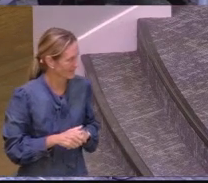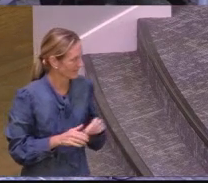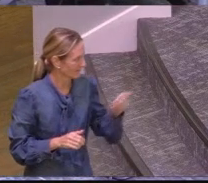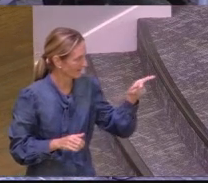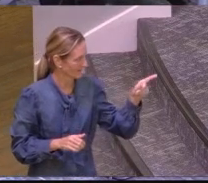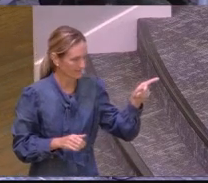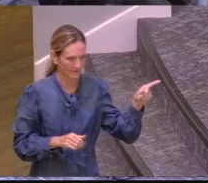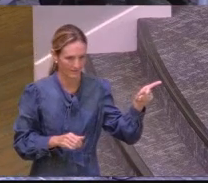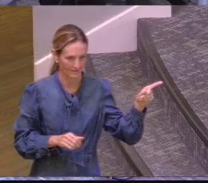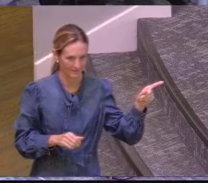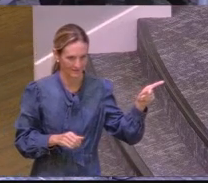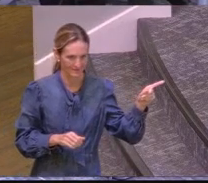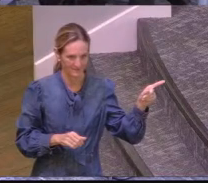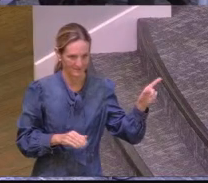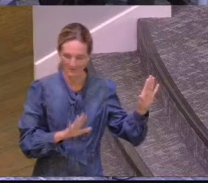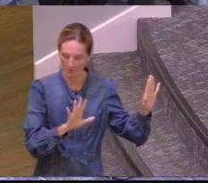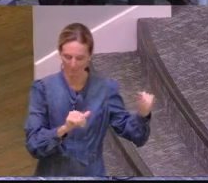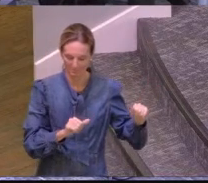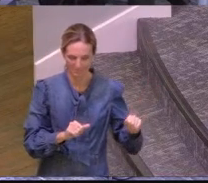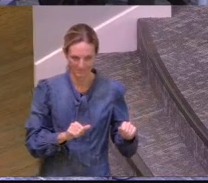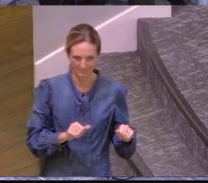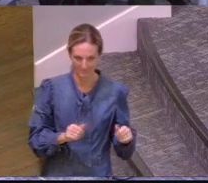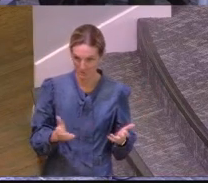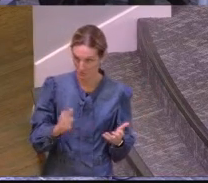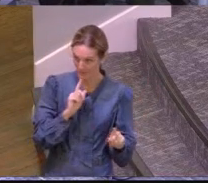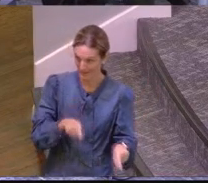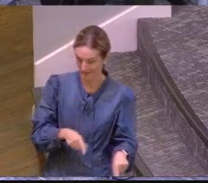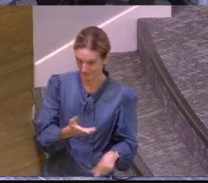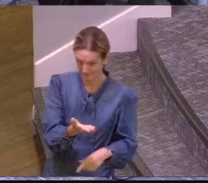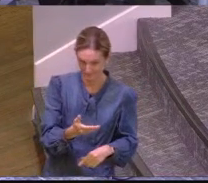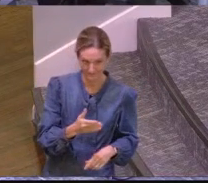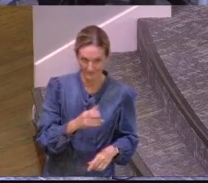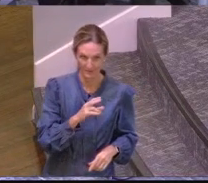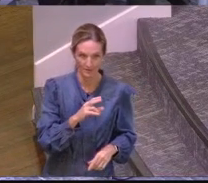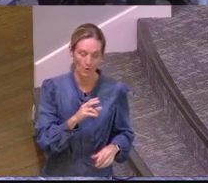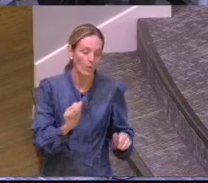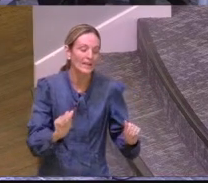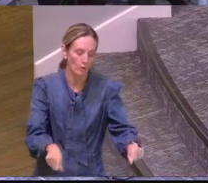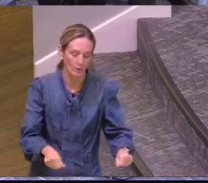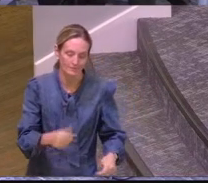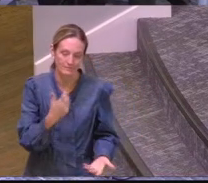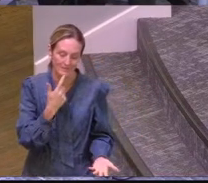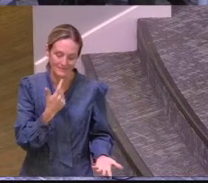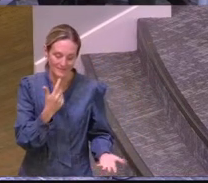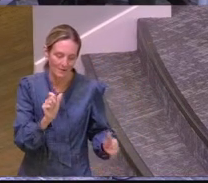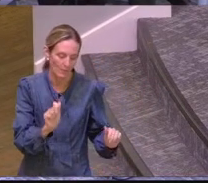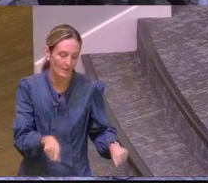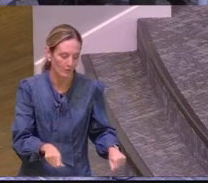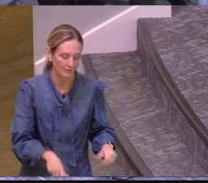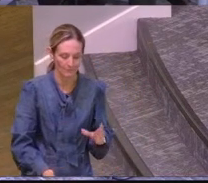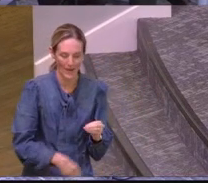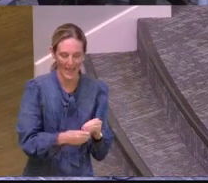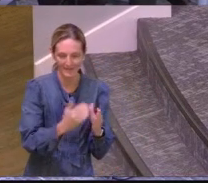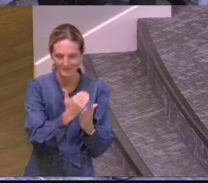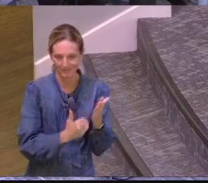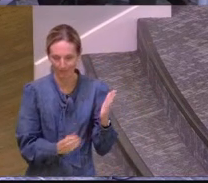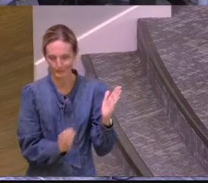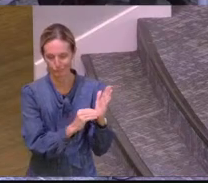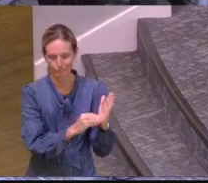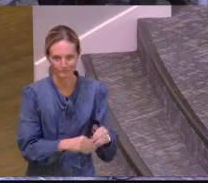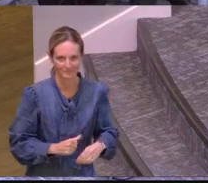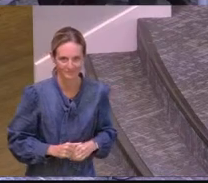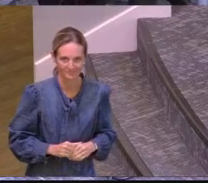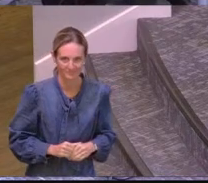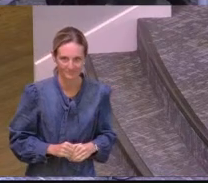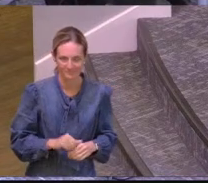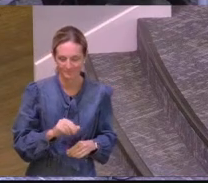oh, I'm sorry, you're going to answer that now? No, I mean, we, yeah, we could. I think it just goes on the list, right? Okay. I